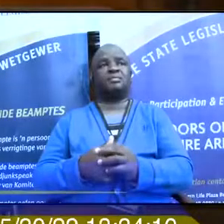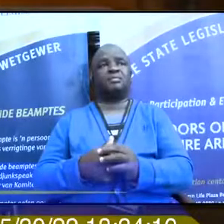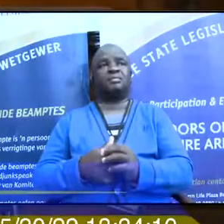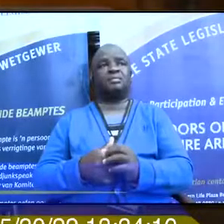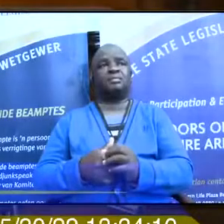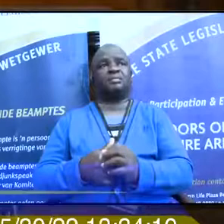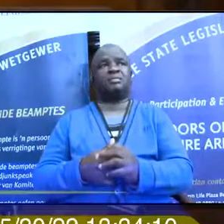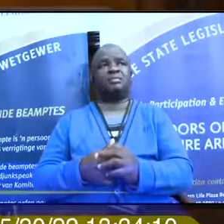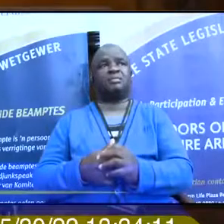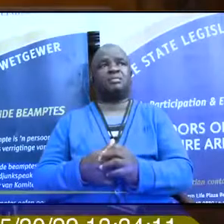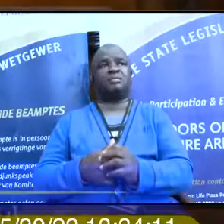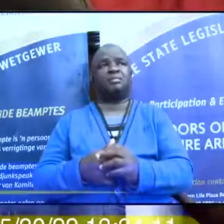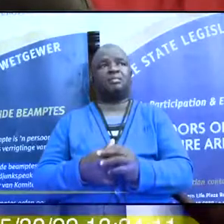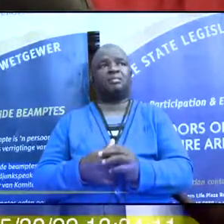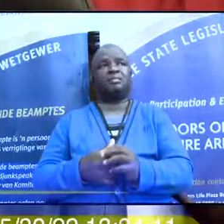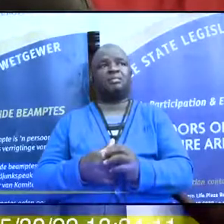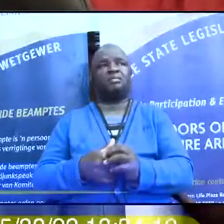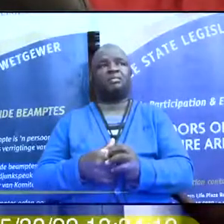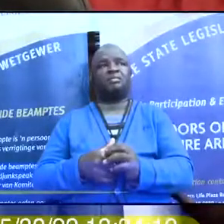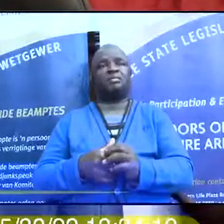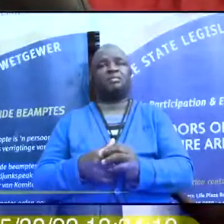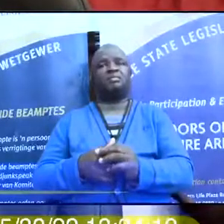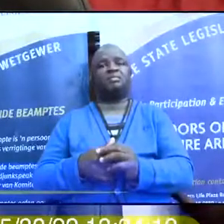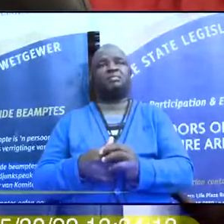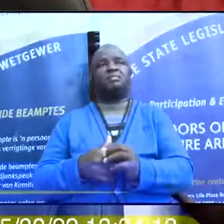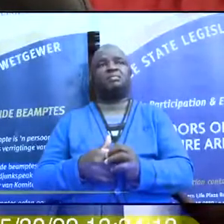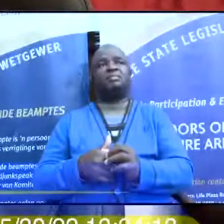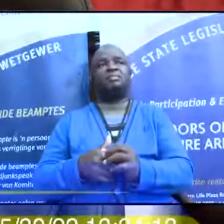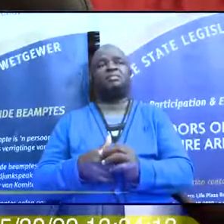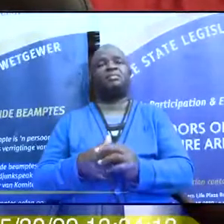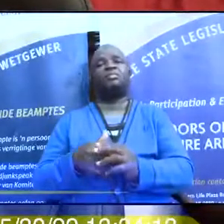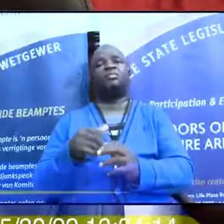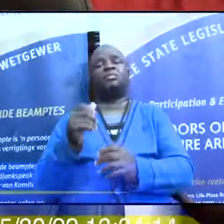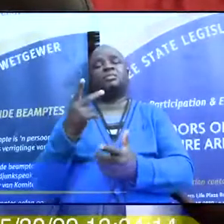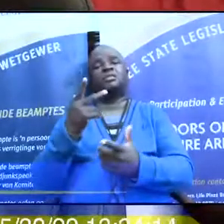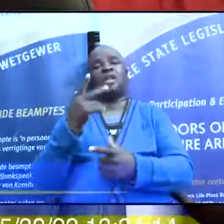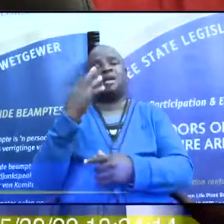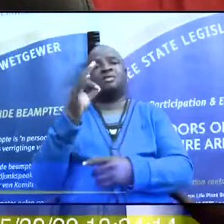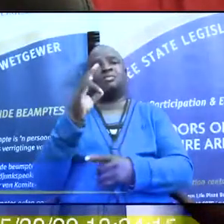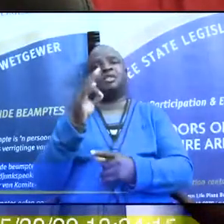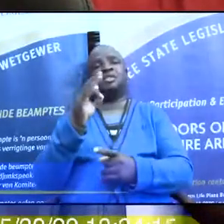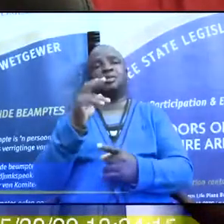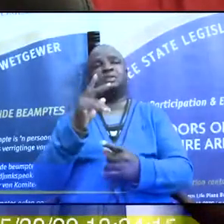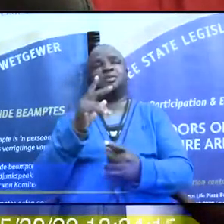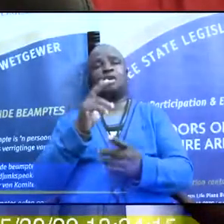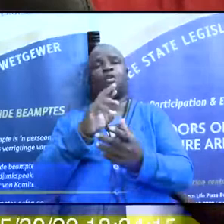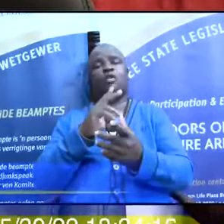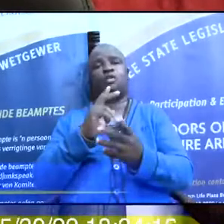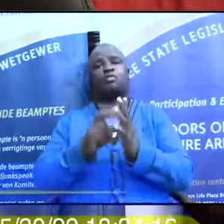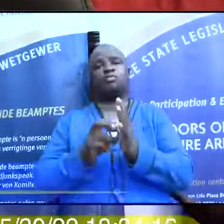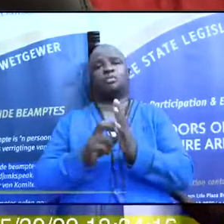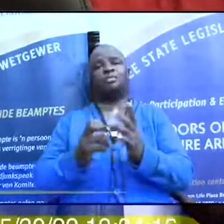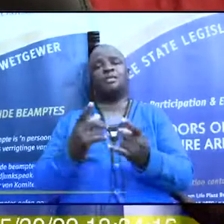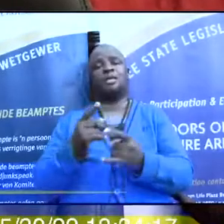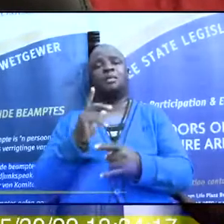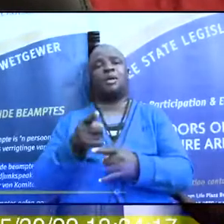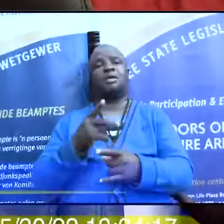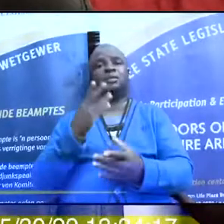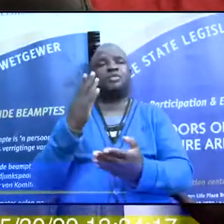the role of the state he was supposed to ensure that it then provides